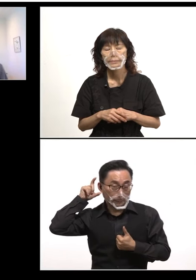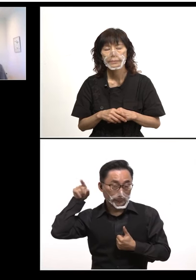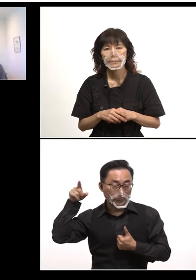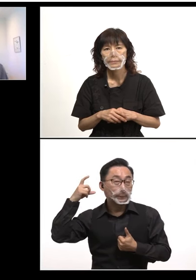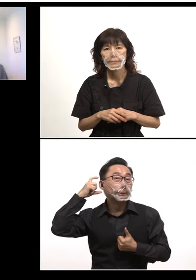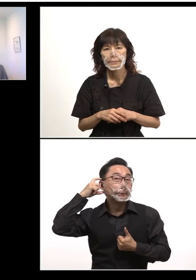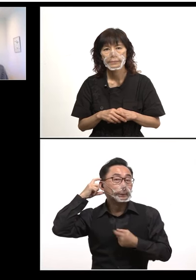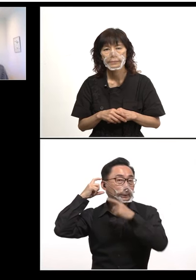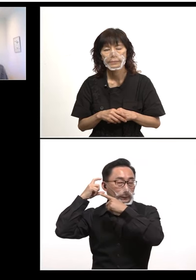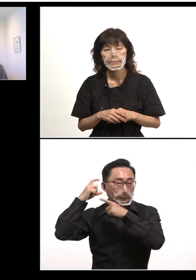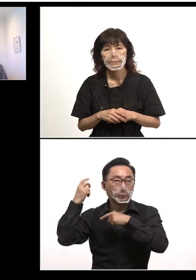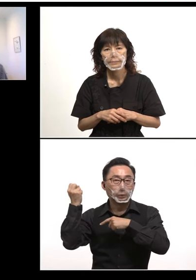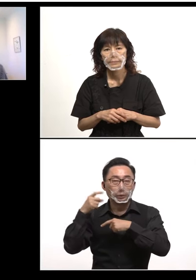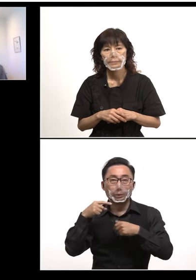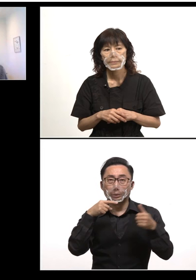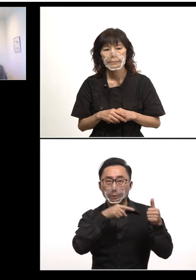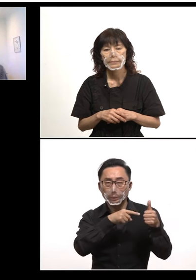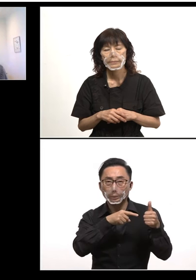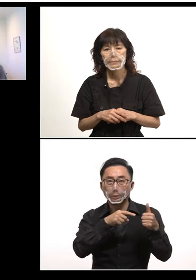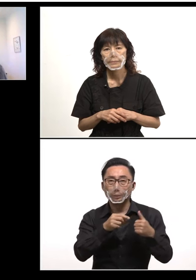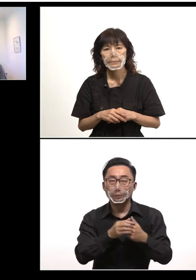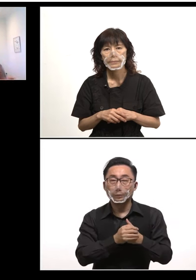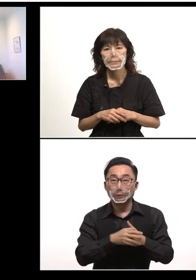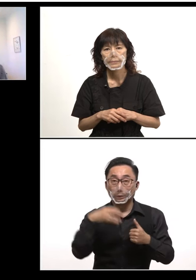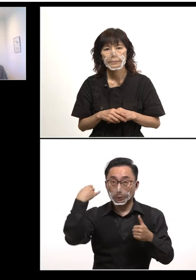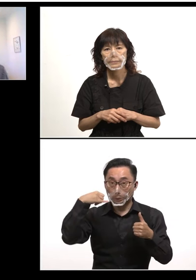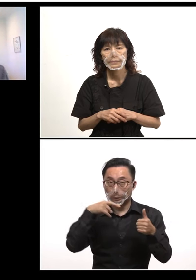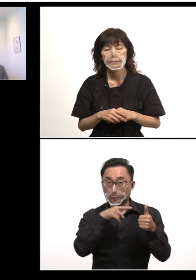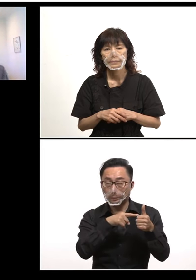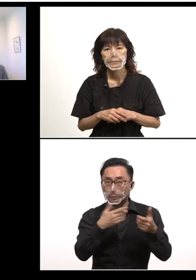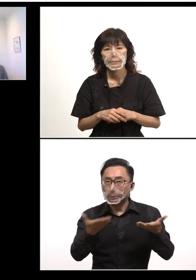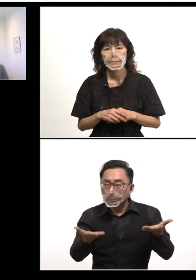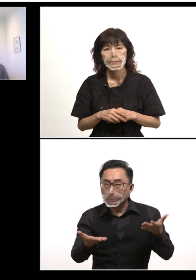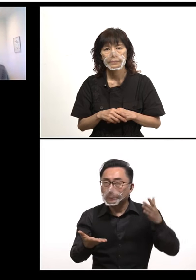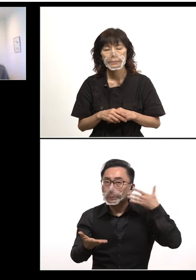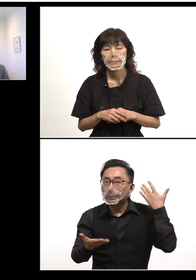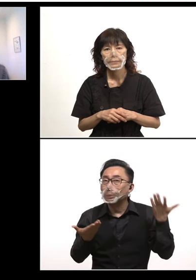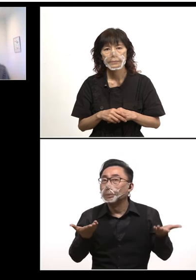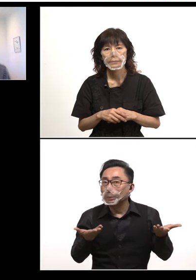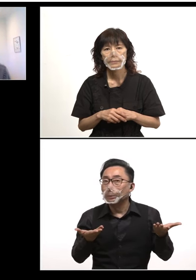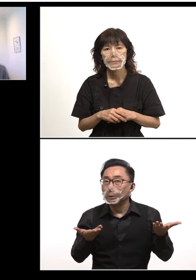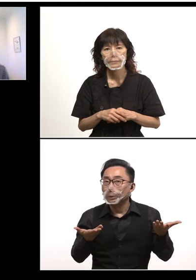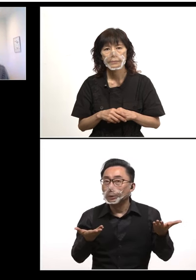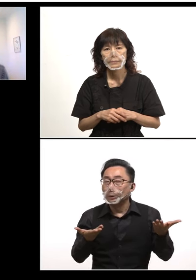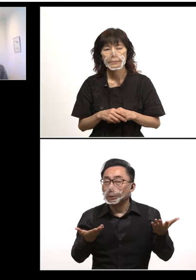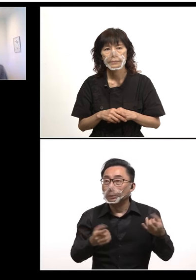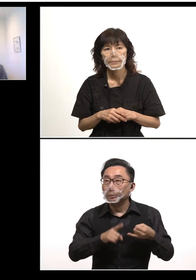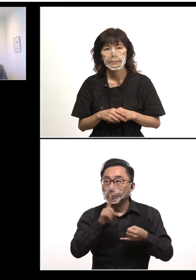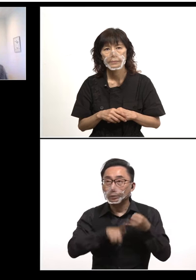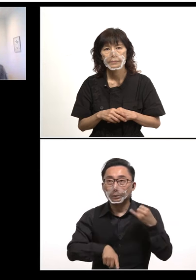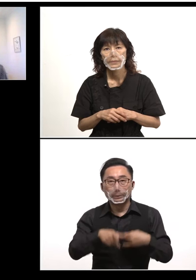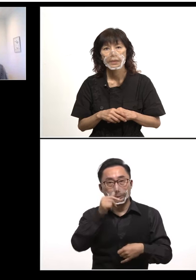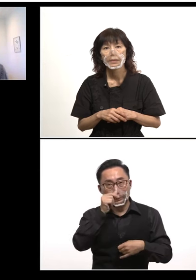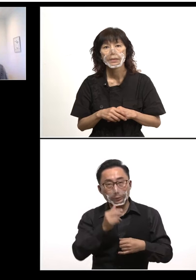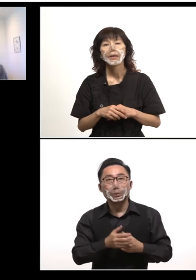but fascinating process, and it led to an outcome that was quite surprising. I guess we have a time for